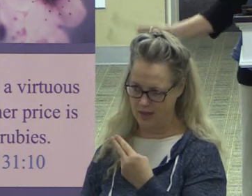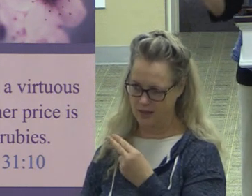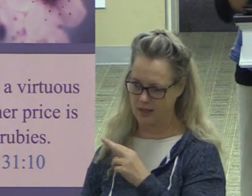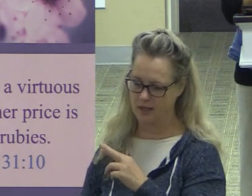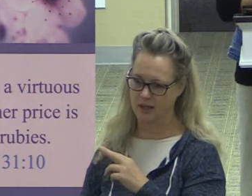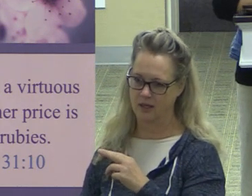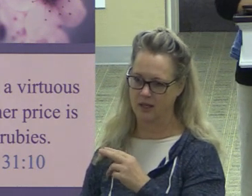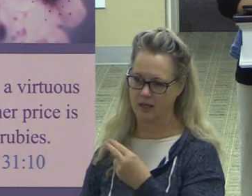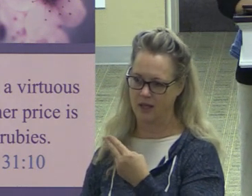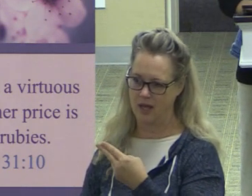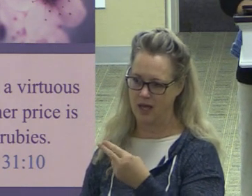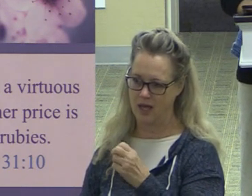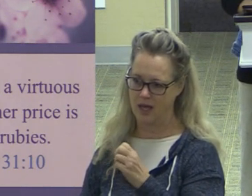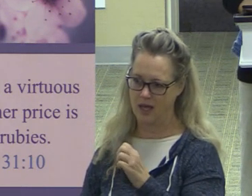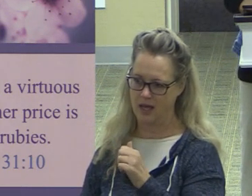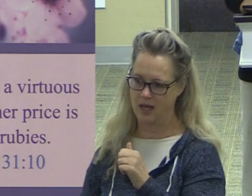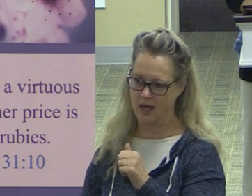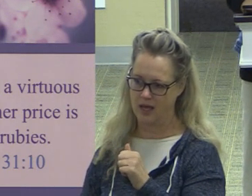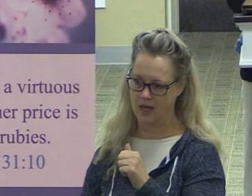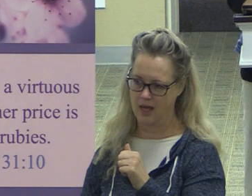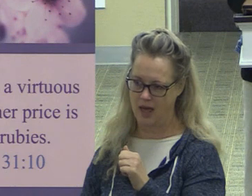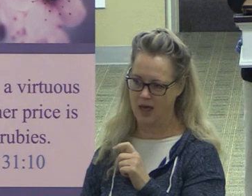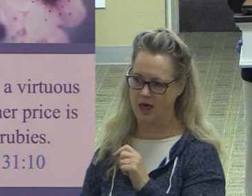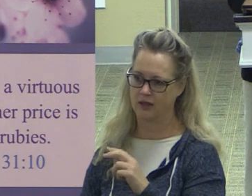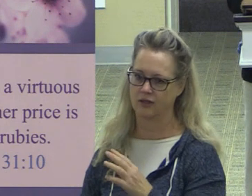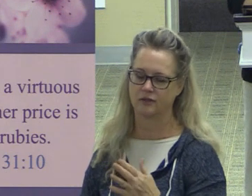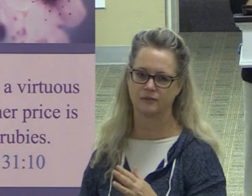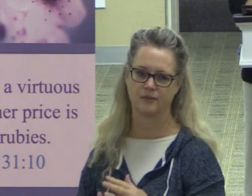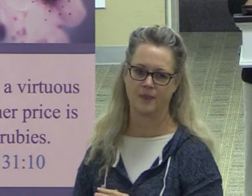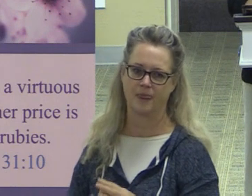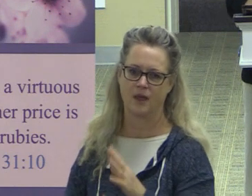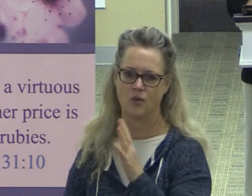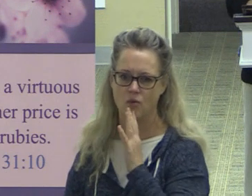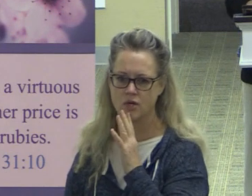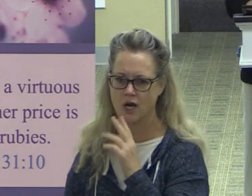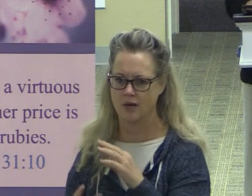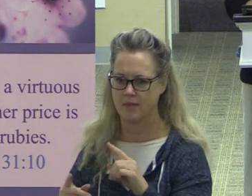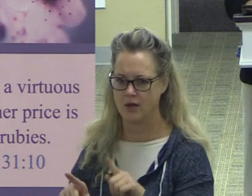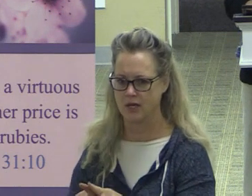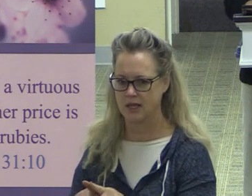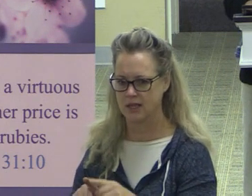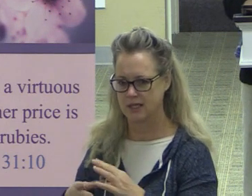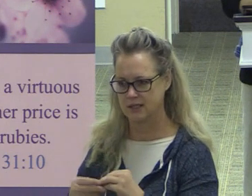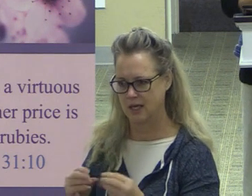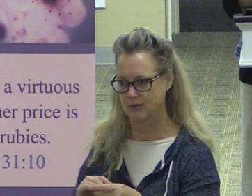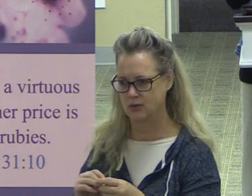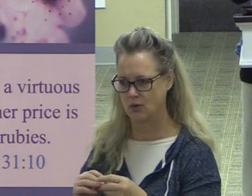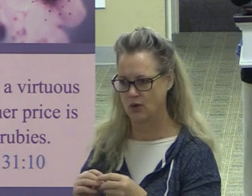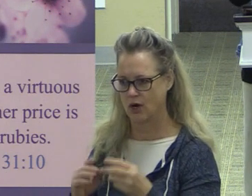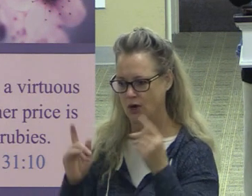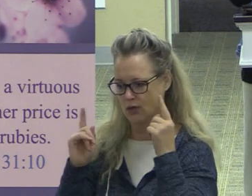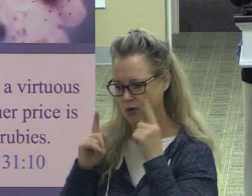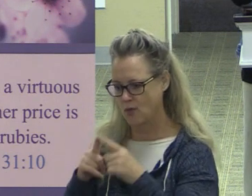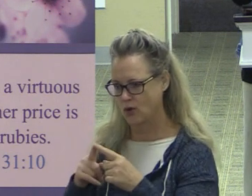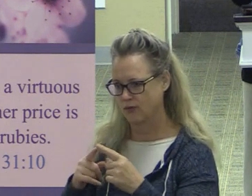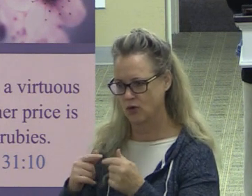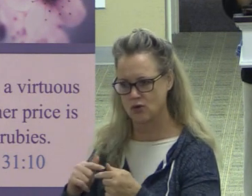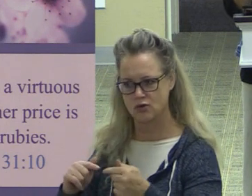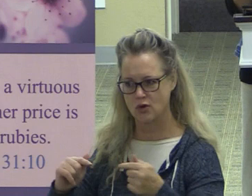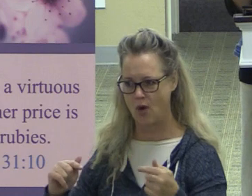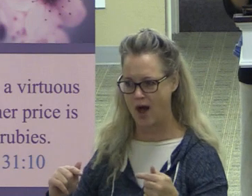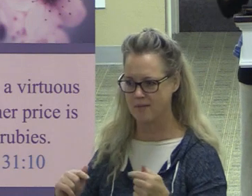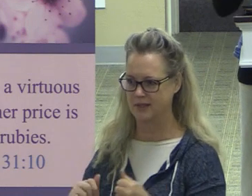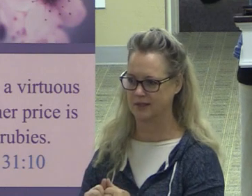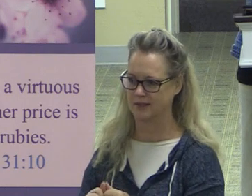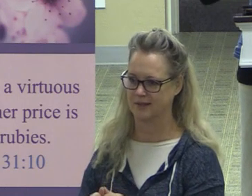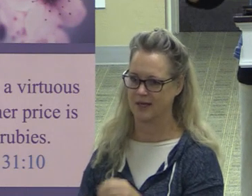is. And so the difference in these two stories were so funny. I was telling some ladies about this. Beth was telling us